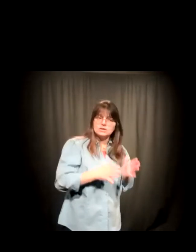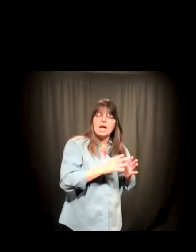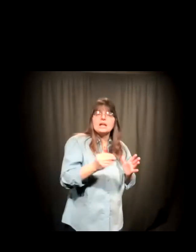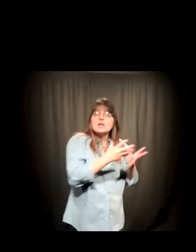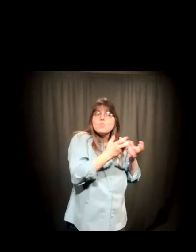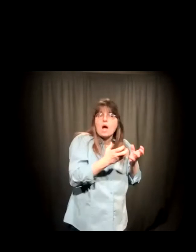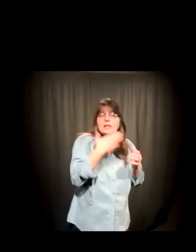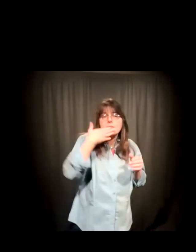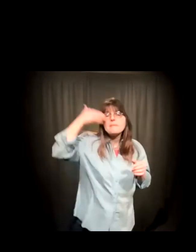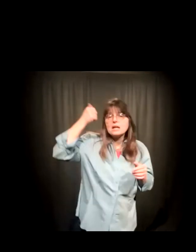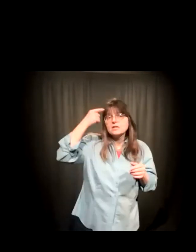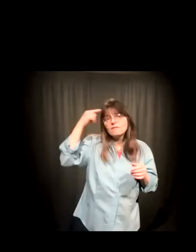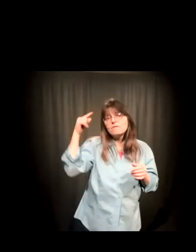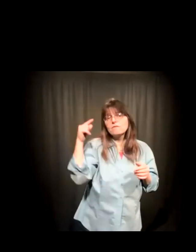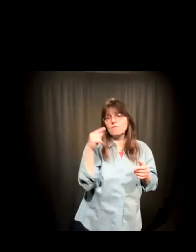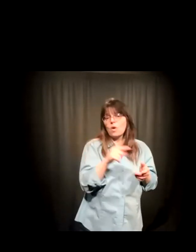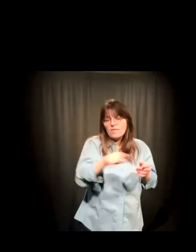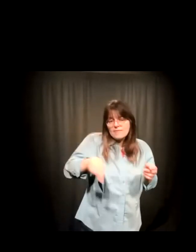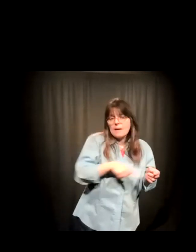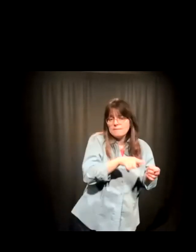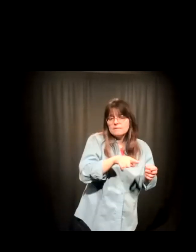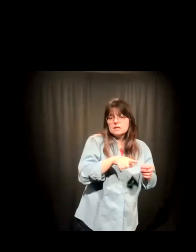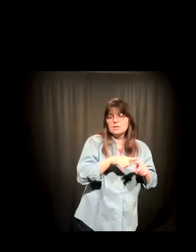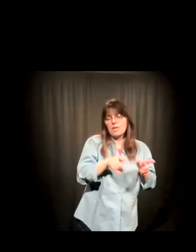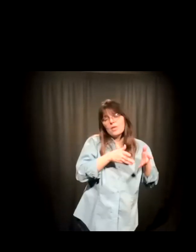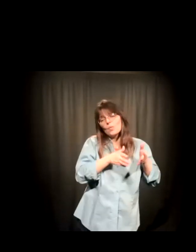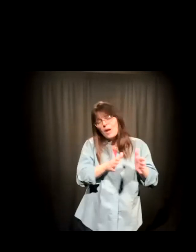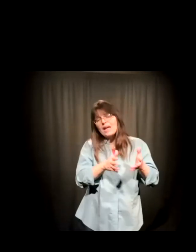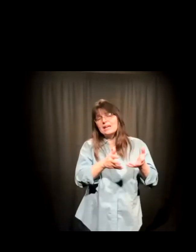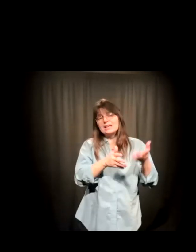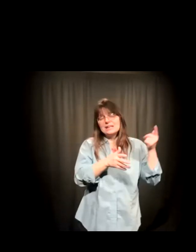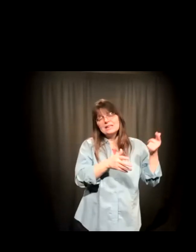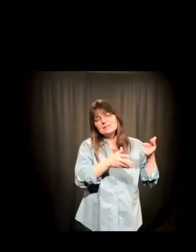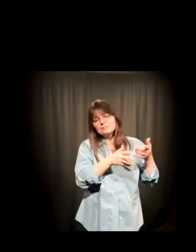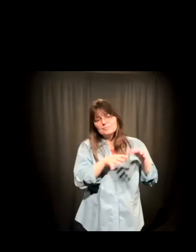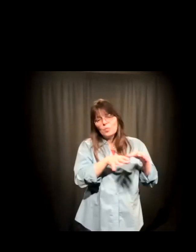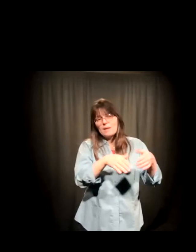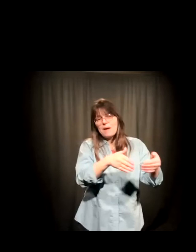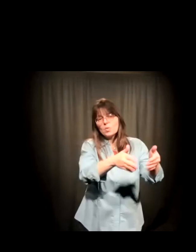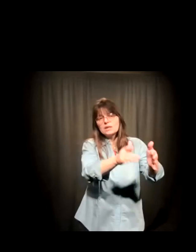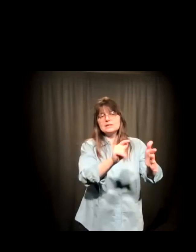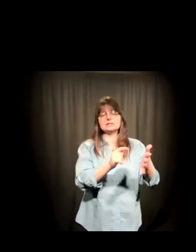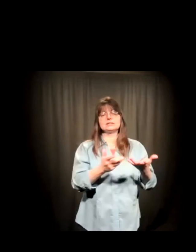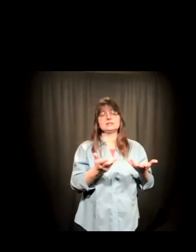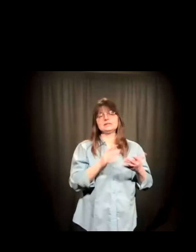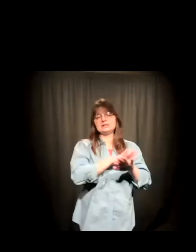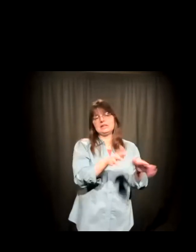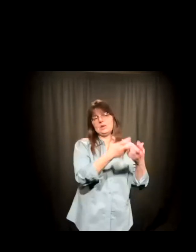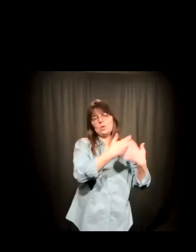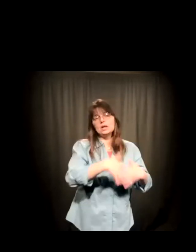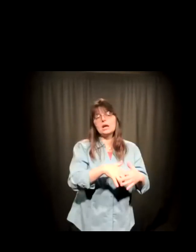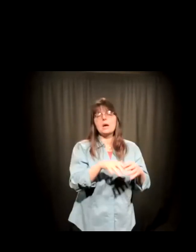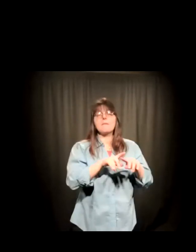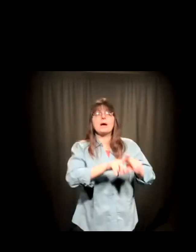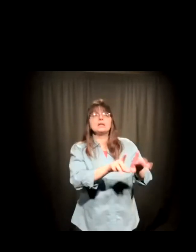The way he went about it didn't end up working, and he turned away from evidence to that. But he was, especially